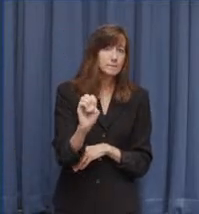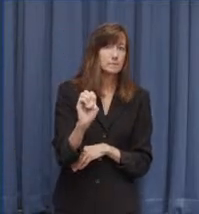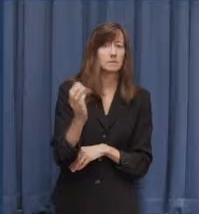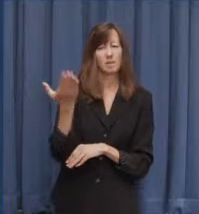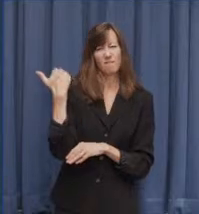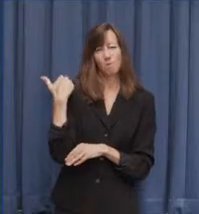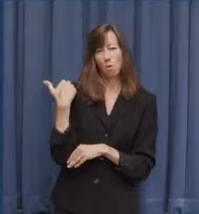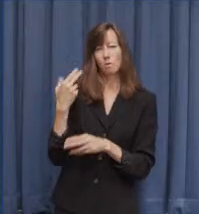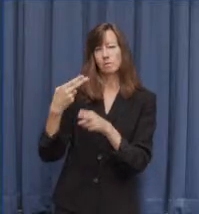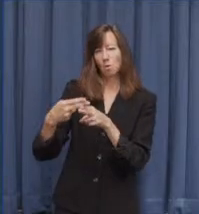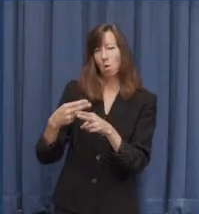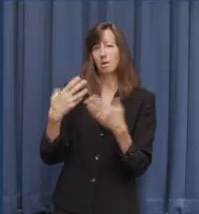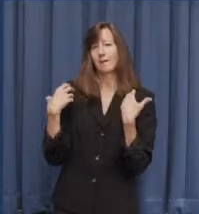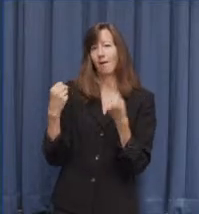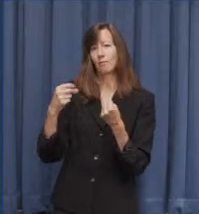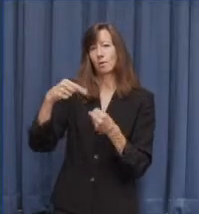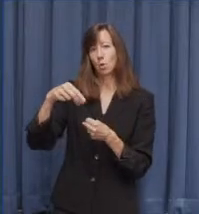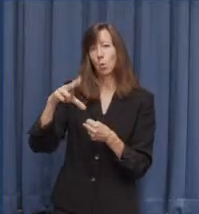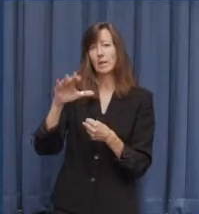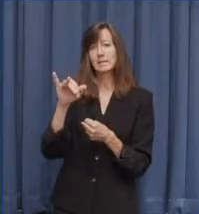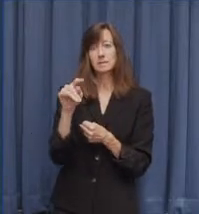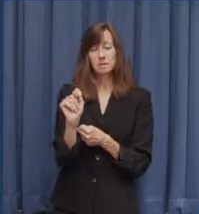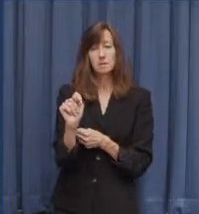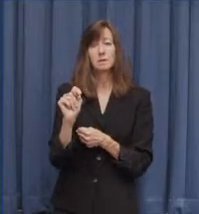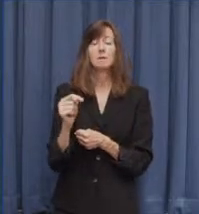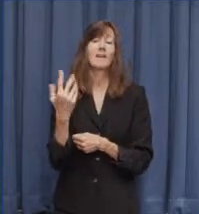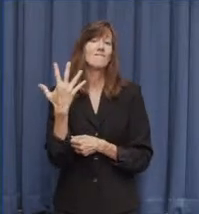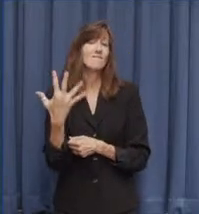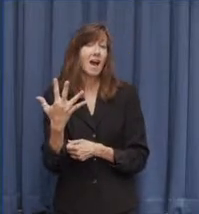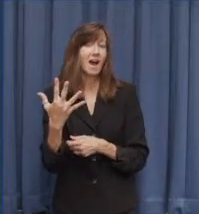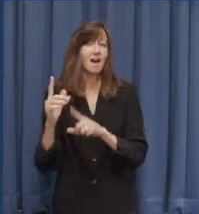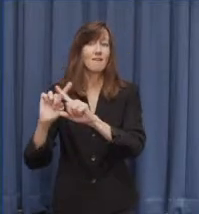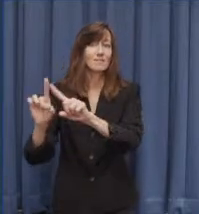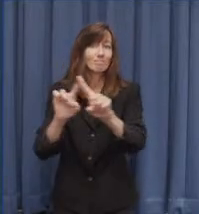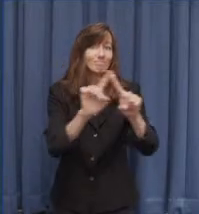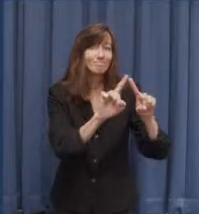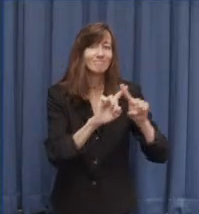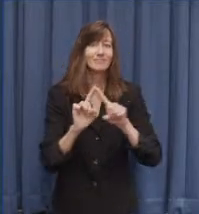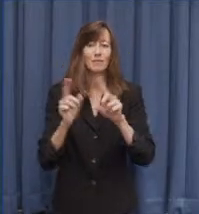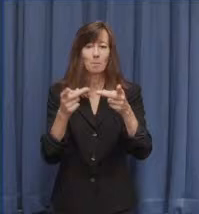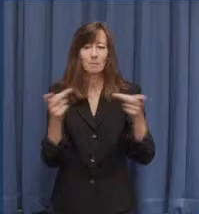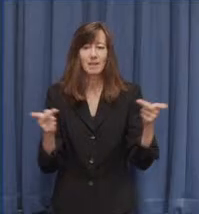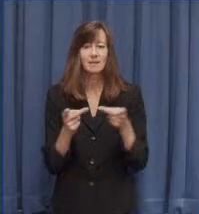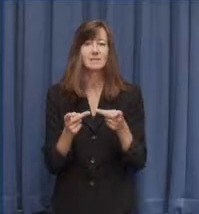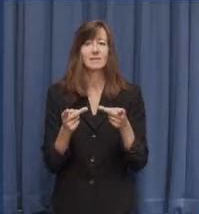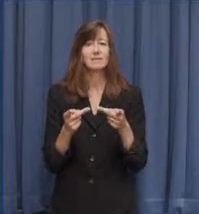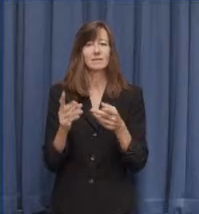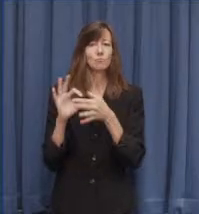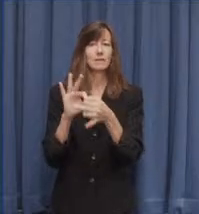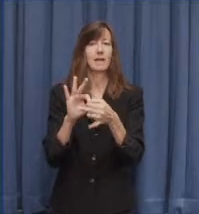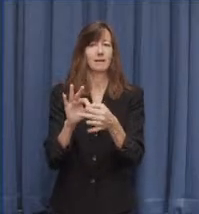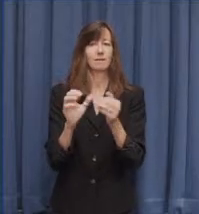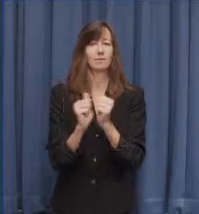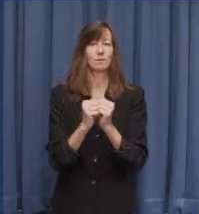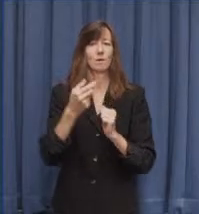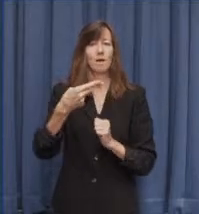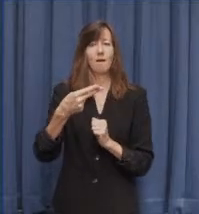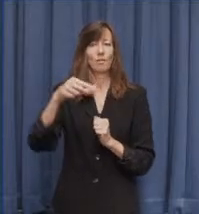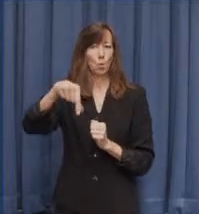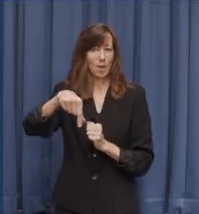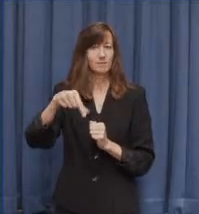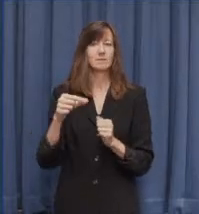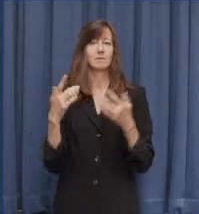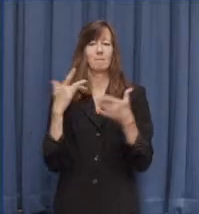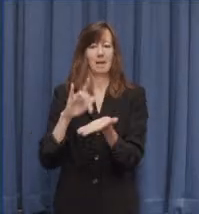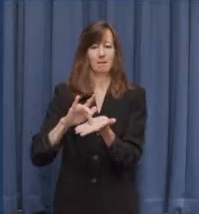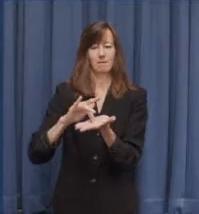has multiple sites, 5 different sites that are part of their HealthQuest medical practice, including out in the western part of